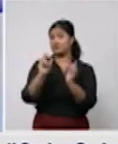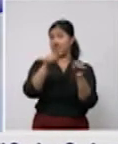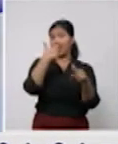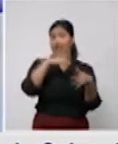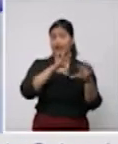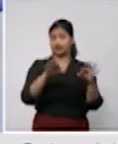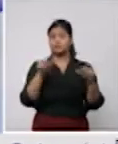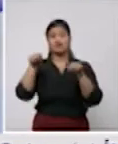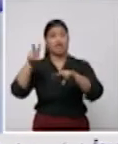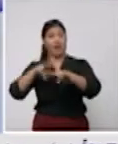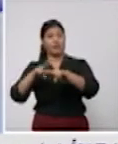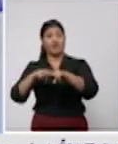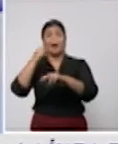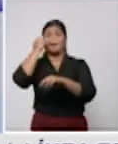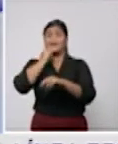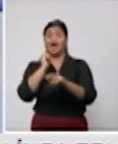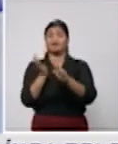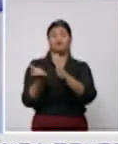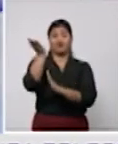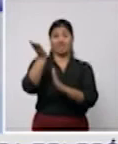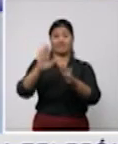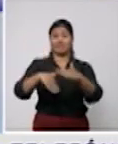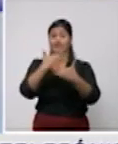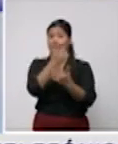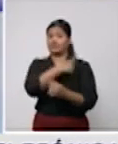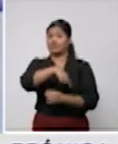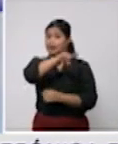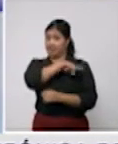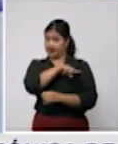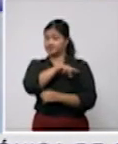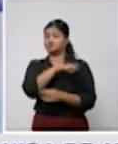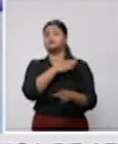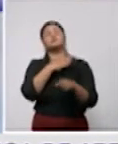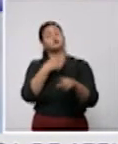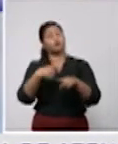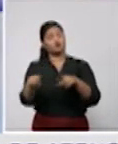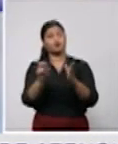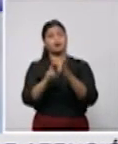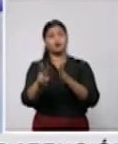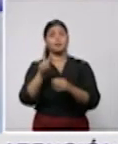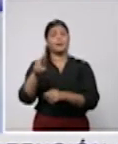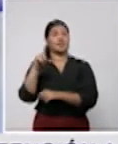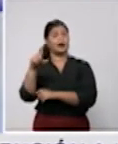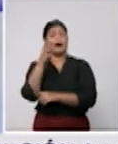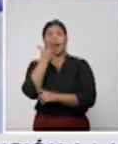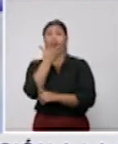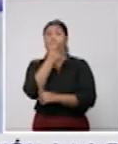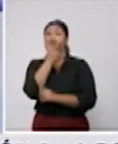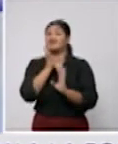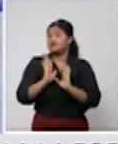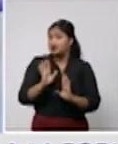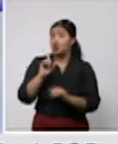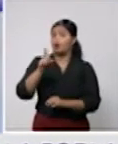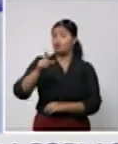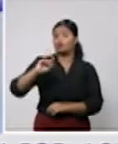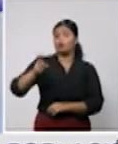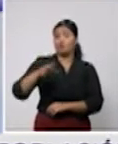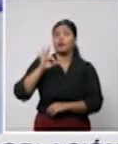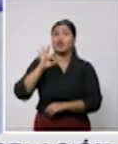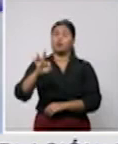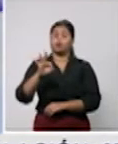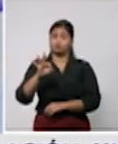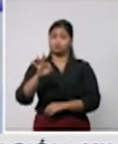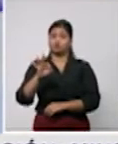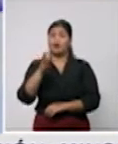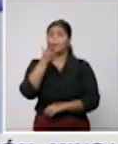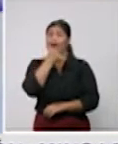12.46, both provinces registering higher rates than yesterday. Villa Clara's rate is similar to